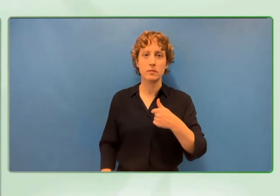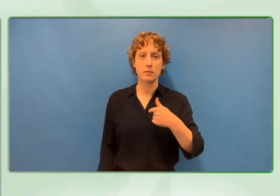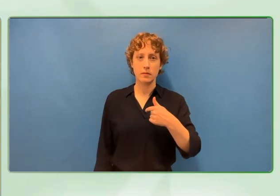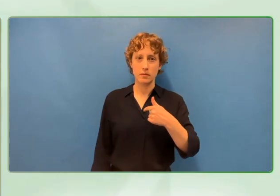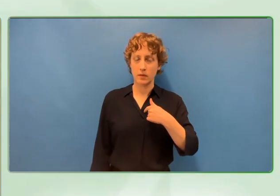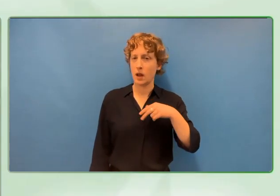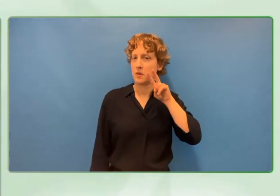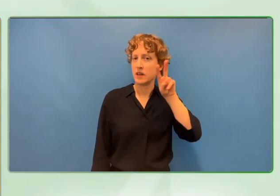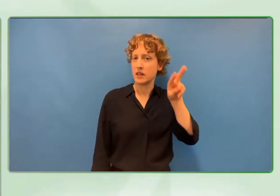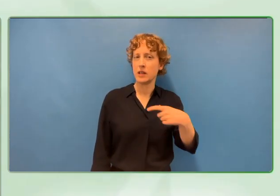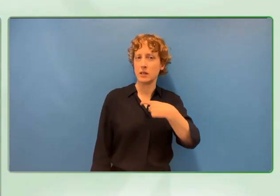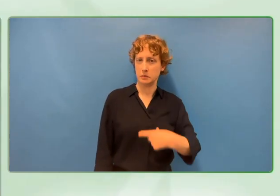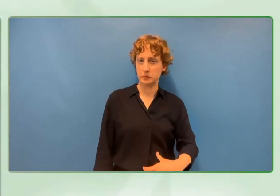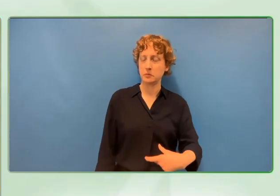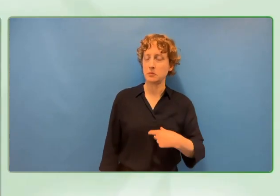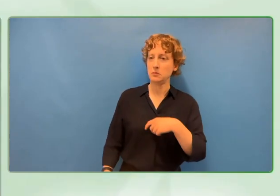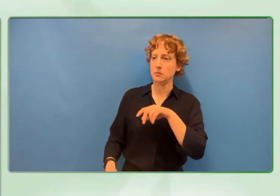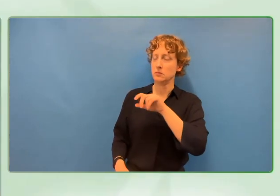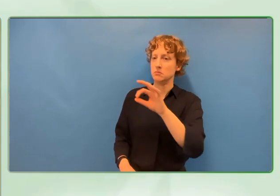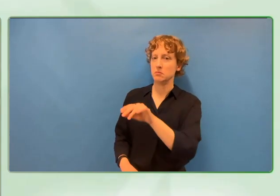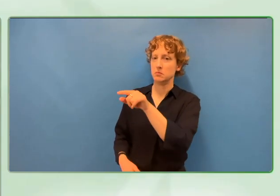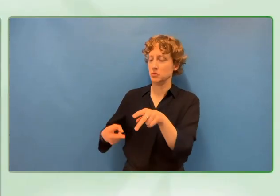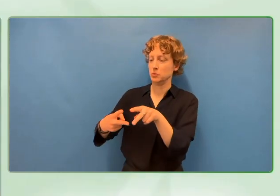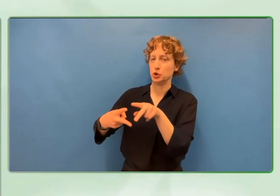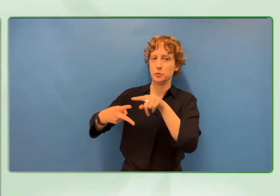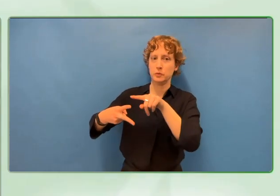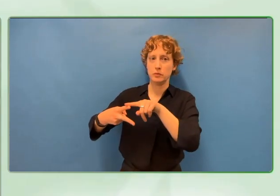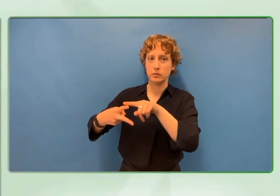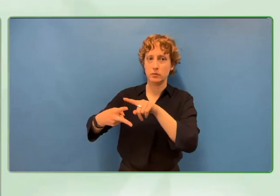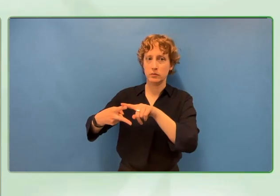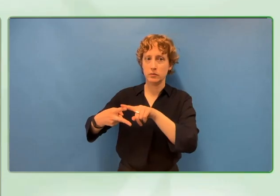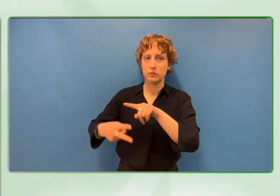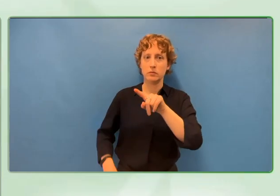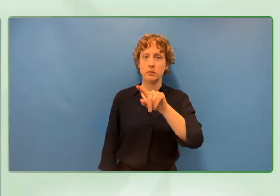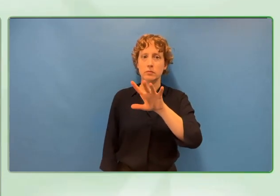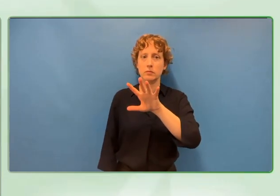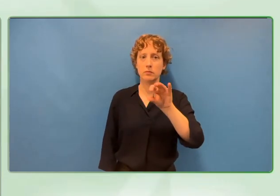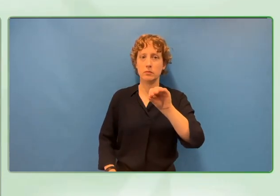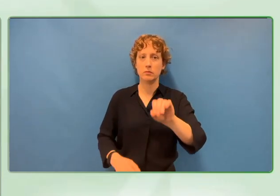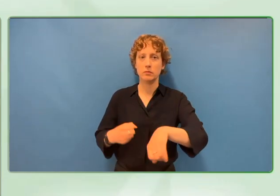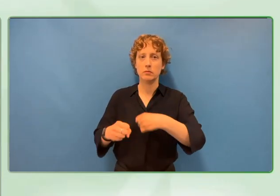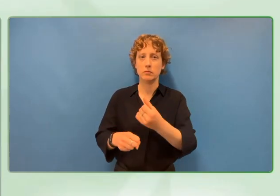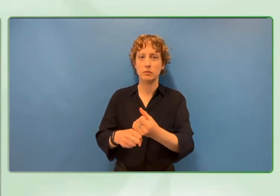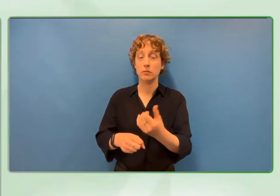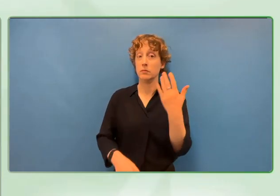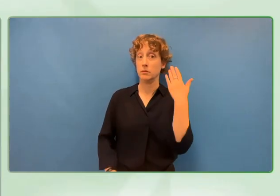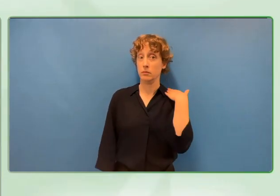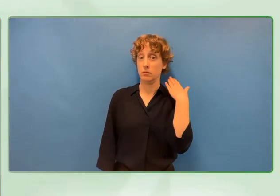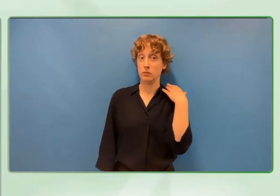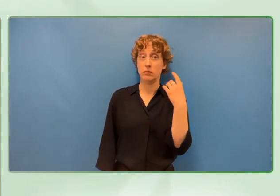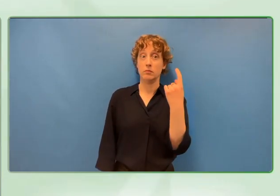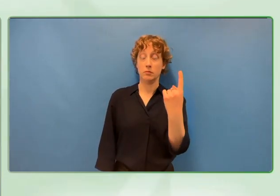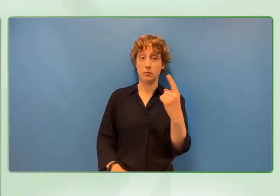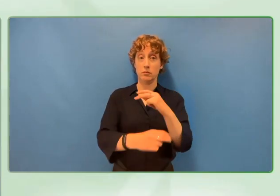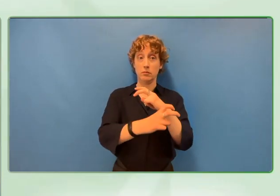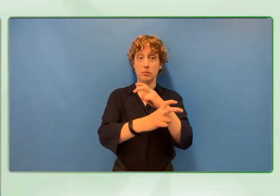colleague. 50 years ago, an Austrian alpinist came across Yeti traces in the Himalaya. So what inspired you to call it Yeti,